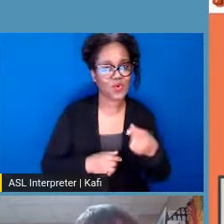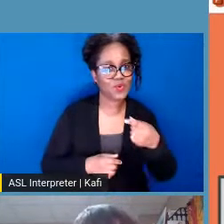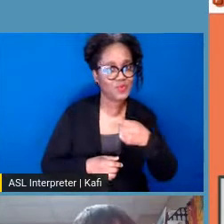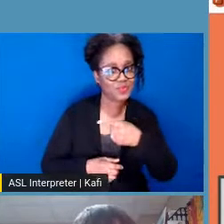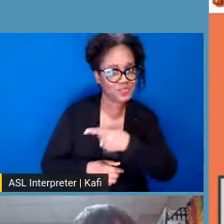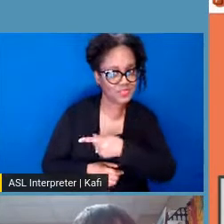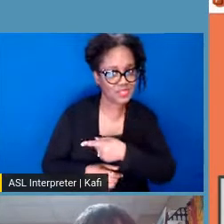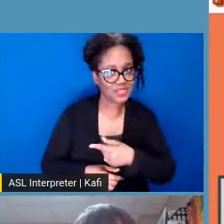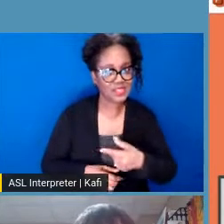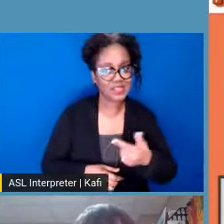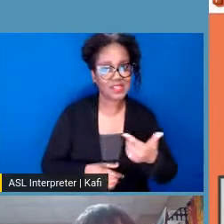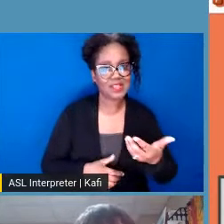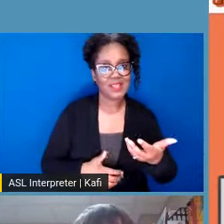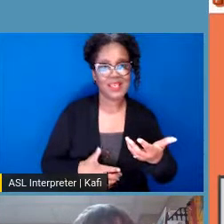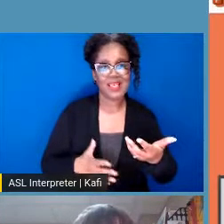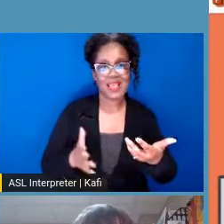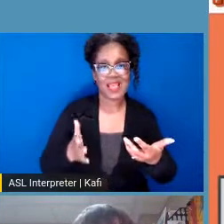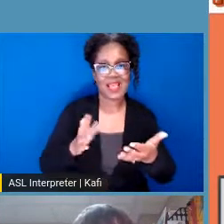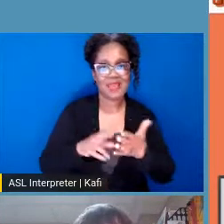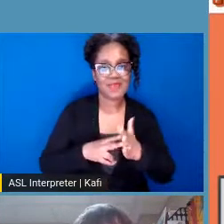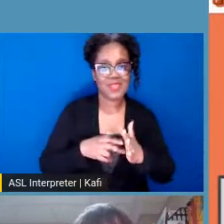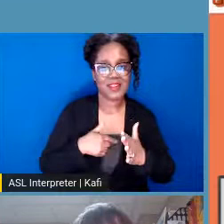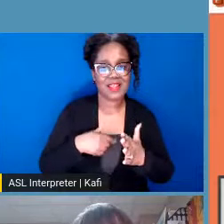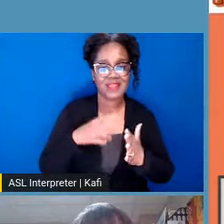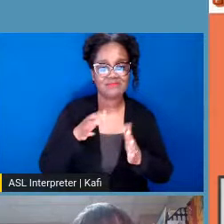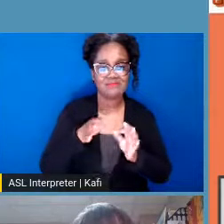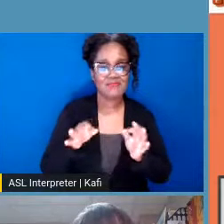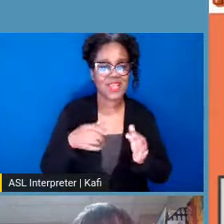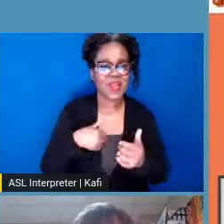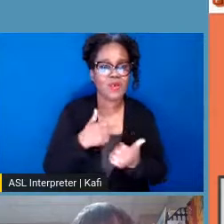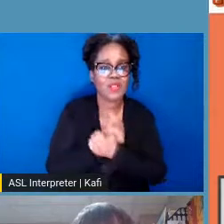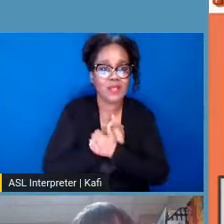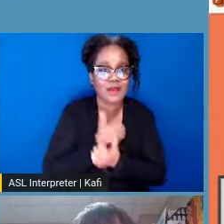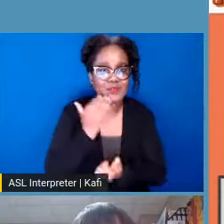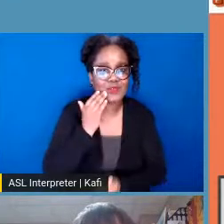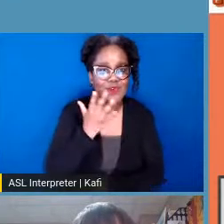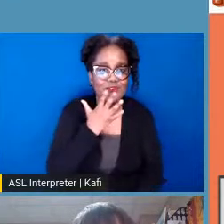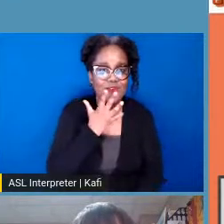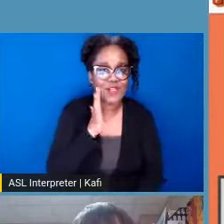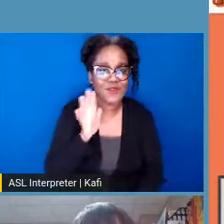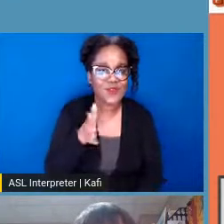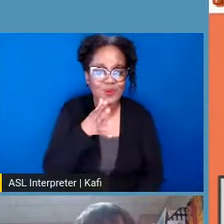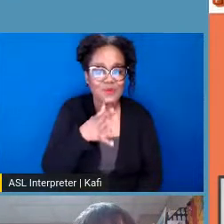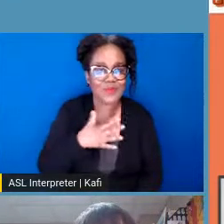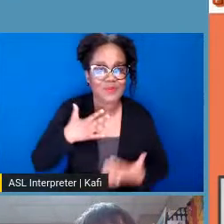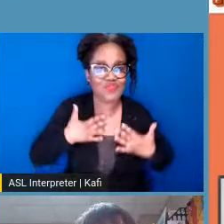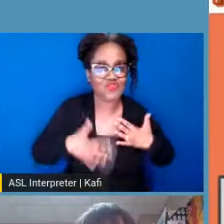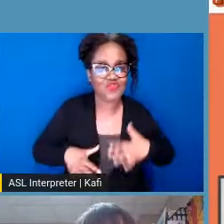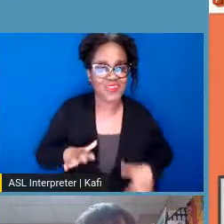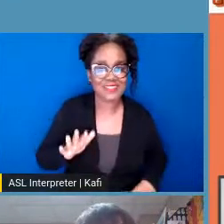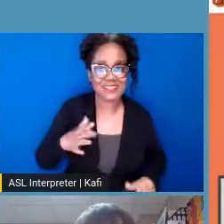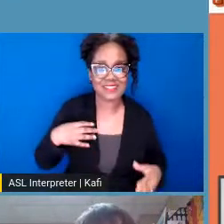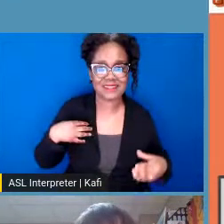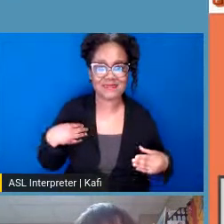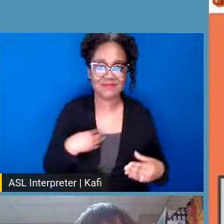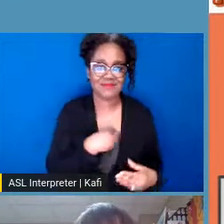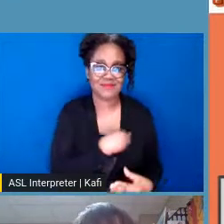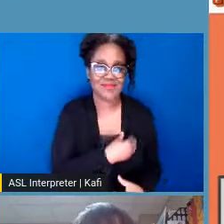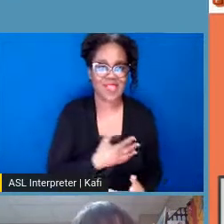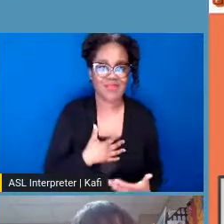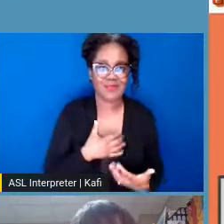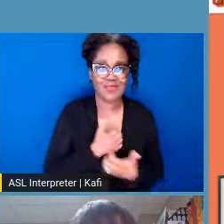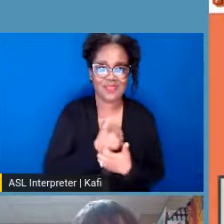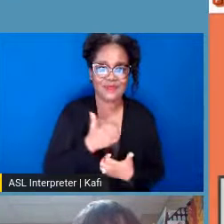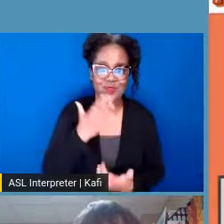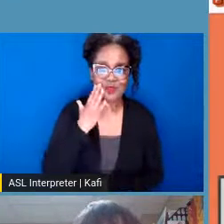those women's dresses are. And even, I'm sure Oscar Howe there standing tall above them had a